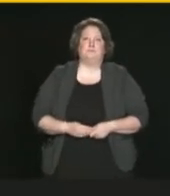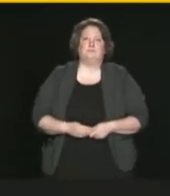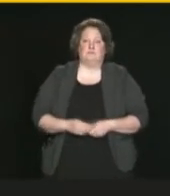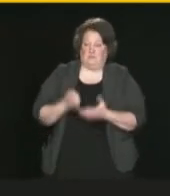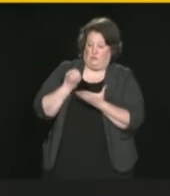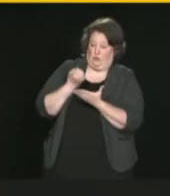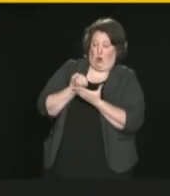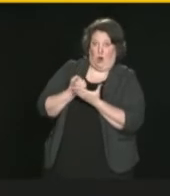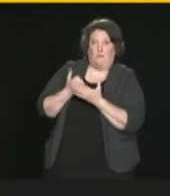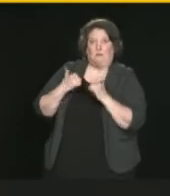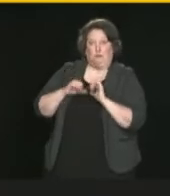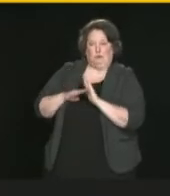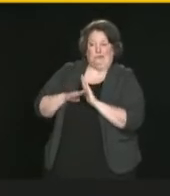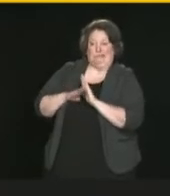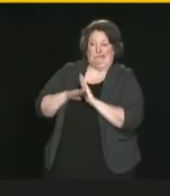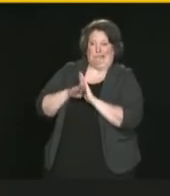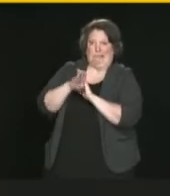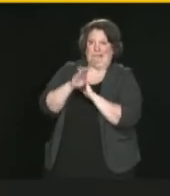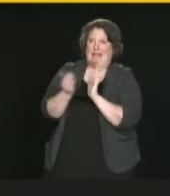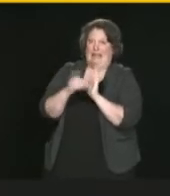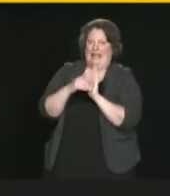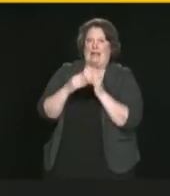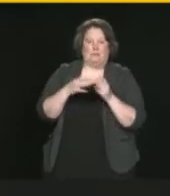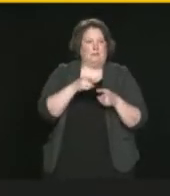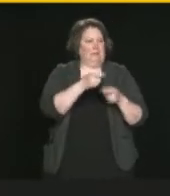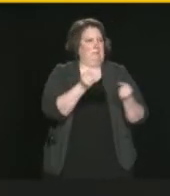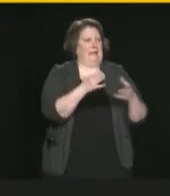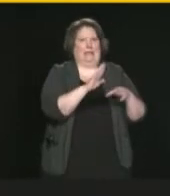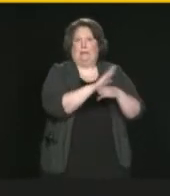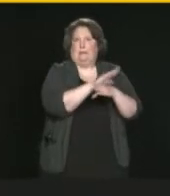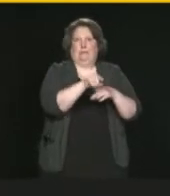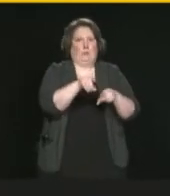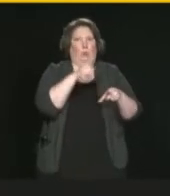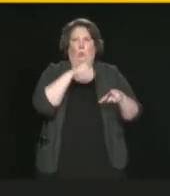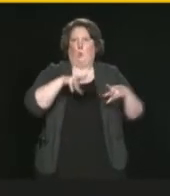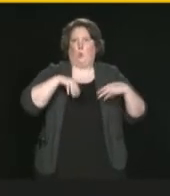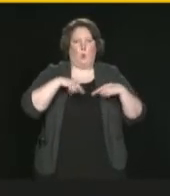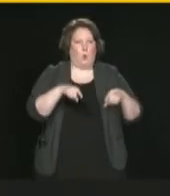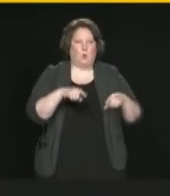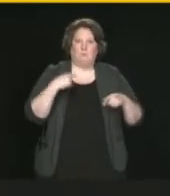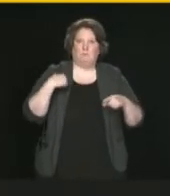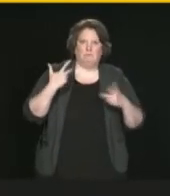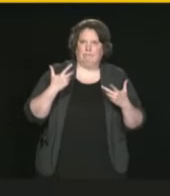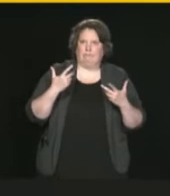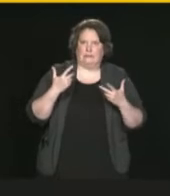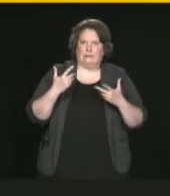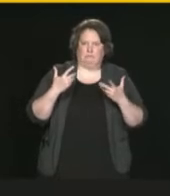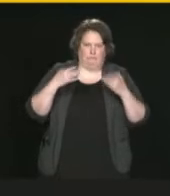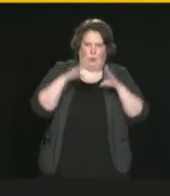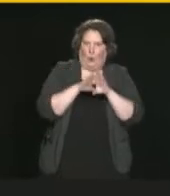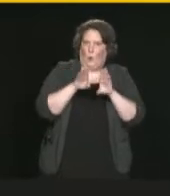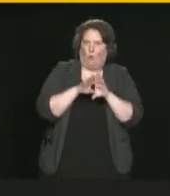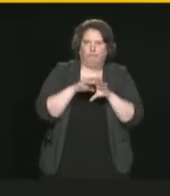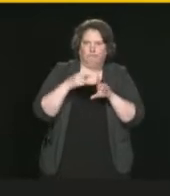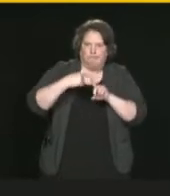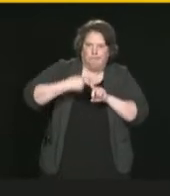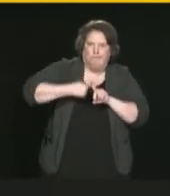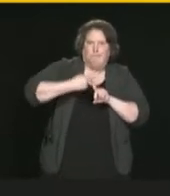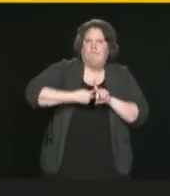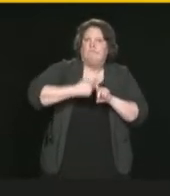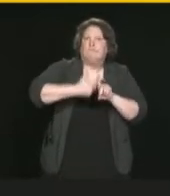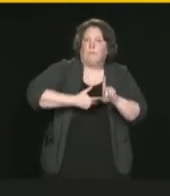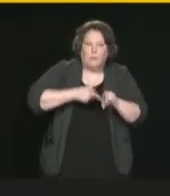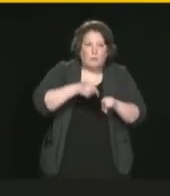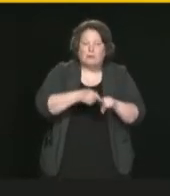owners. After closing their doors for a number of months, many are having trouble starting up their activities again